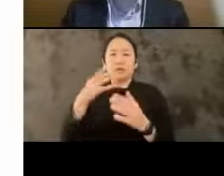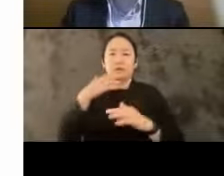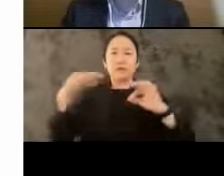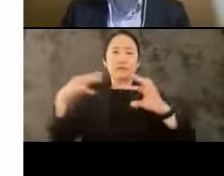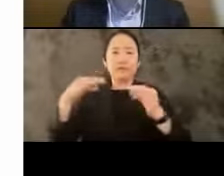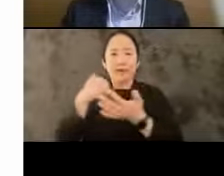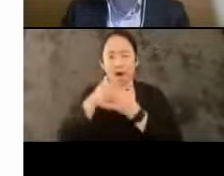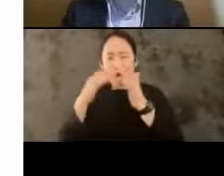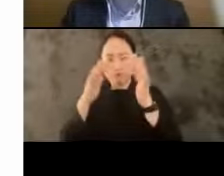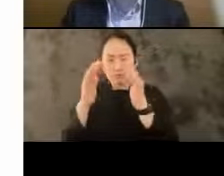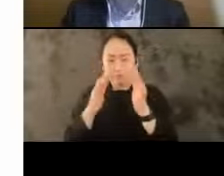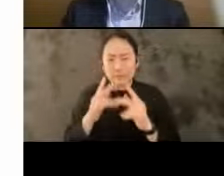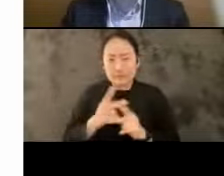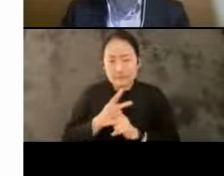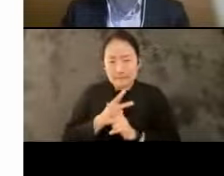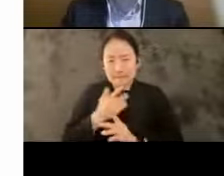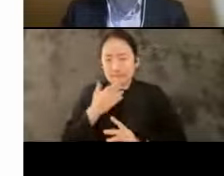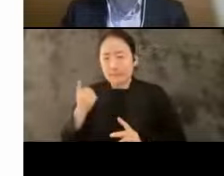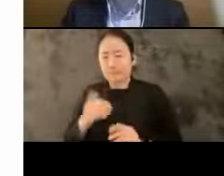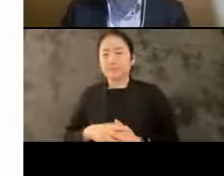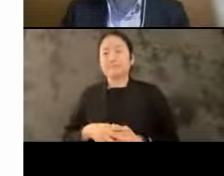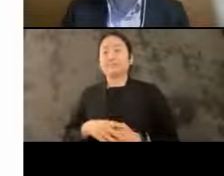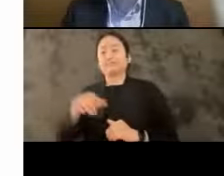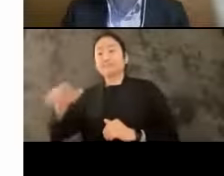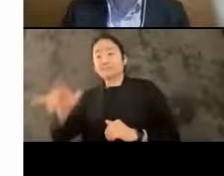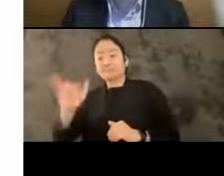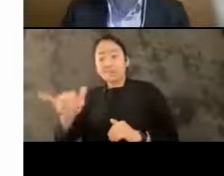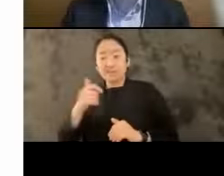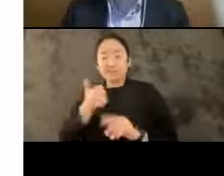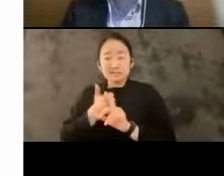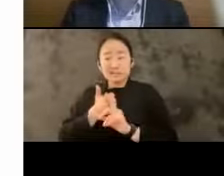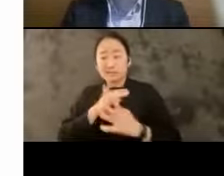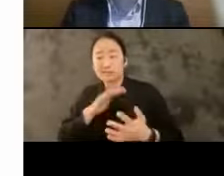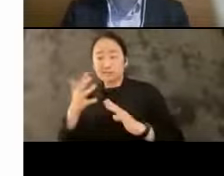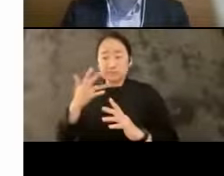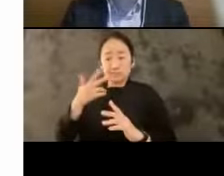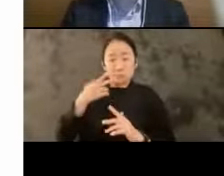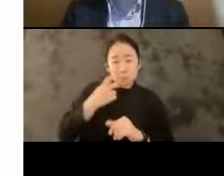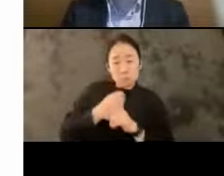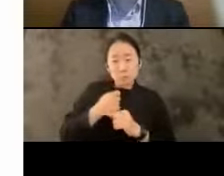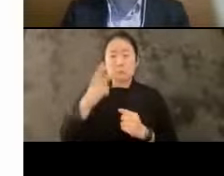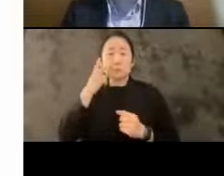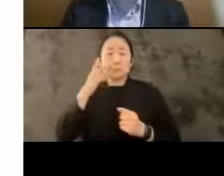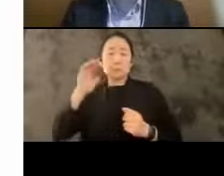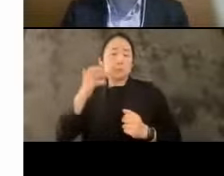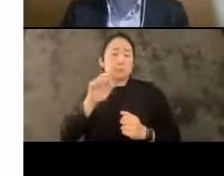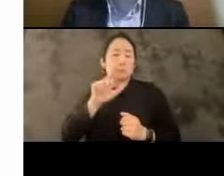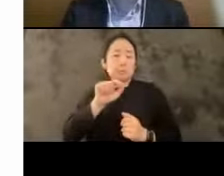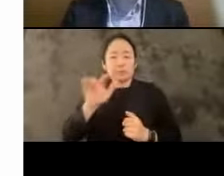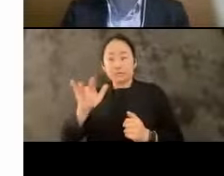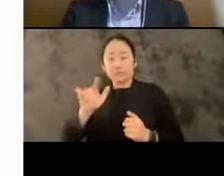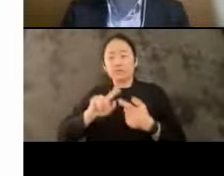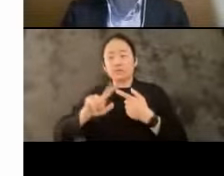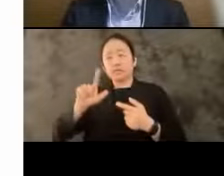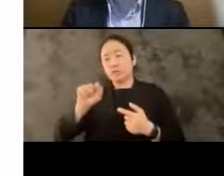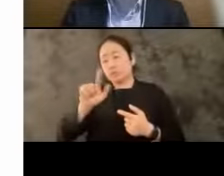And then that puts us, depending how long those things take, that puts us at 2025 to 2027 with